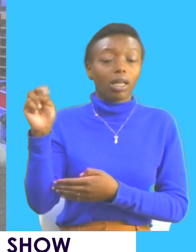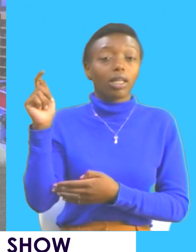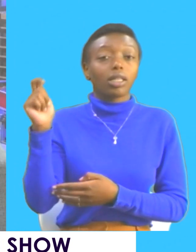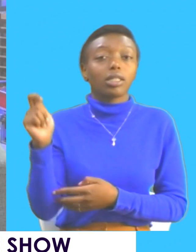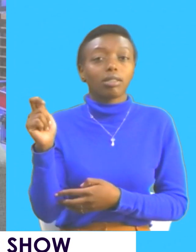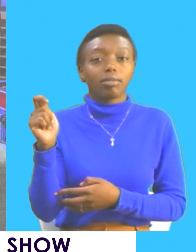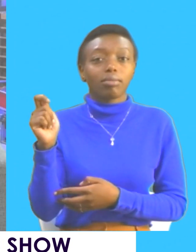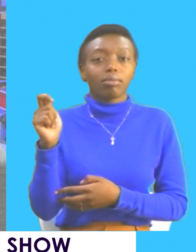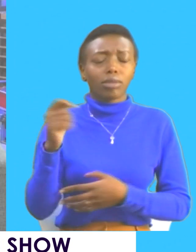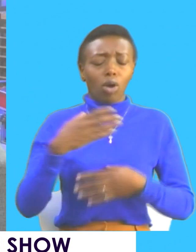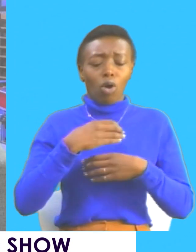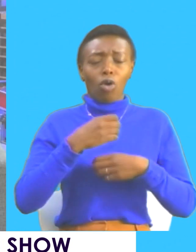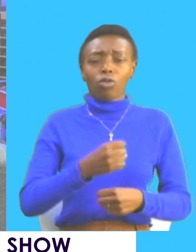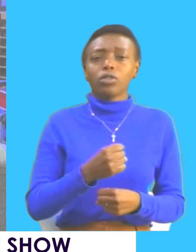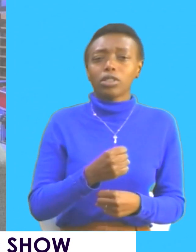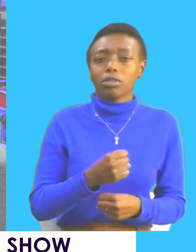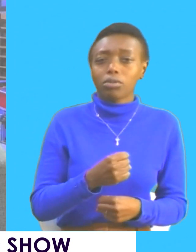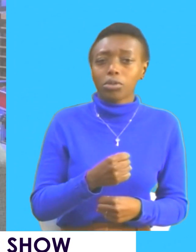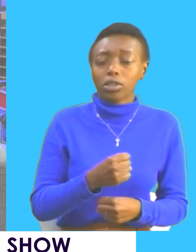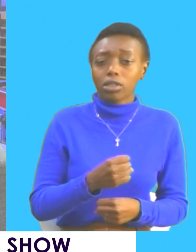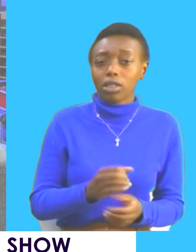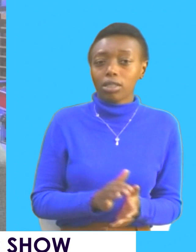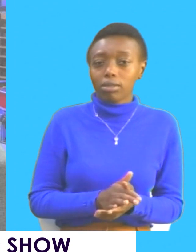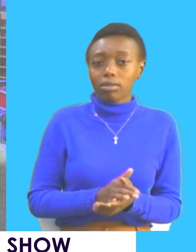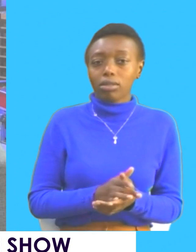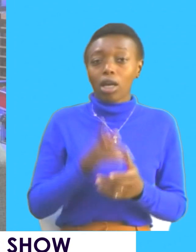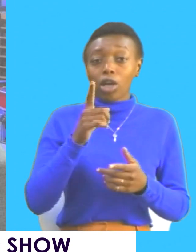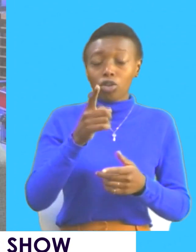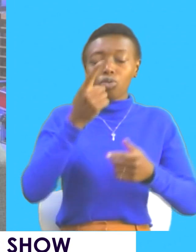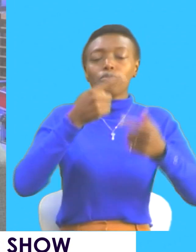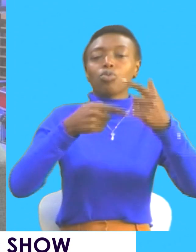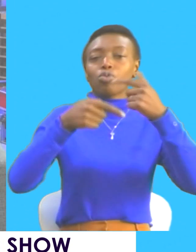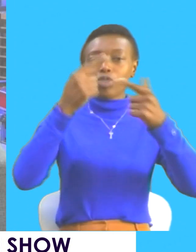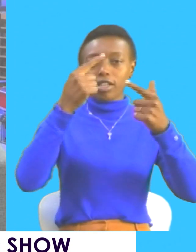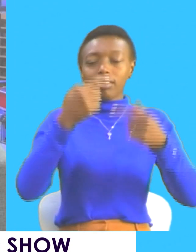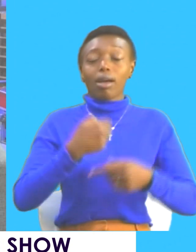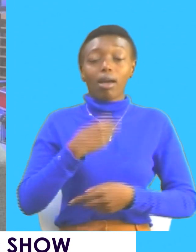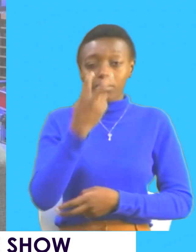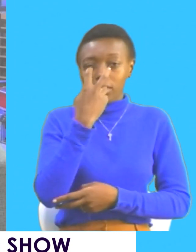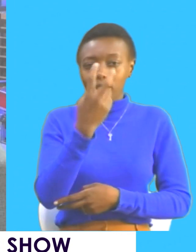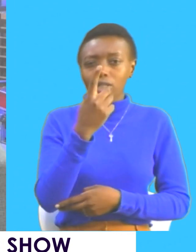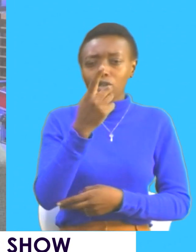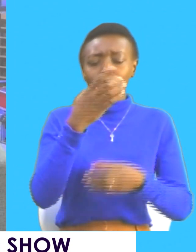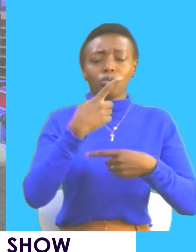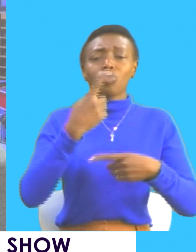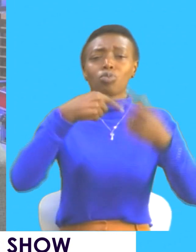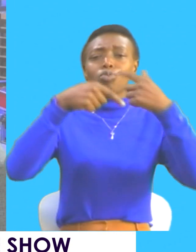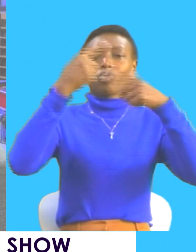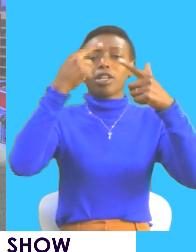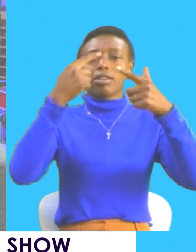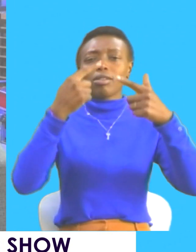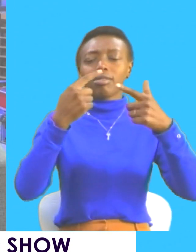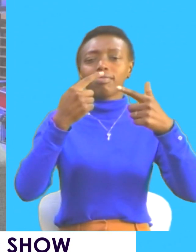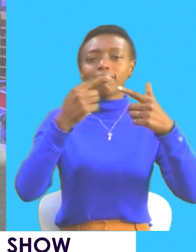aggressive. And as a player, you are going far. I'm seeing you conquering. I'm seeing you